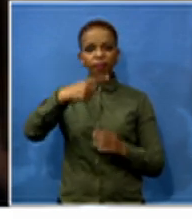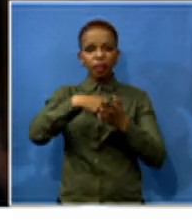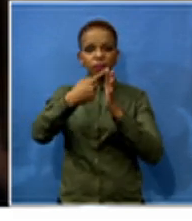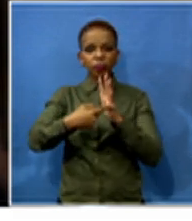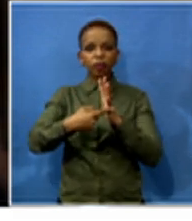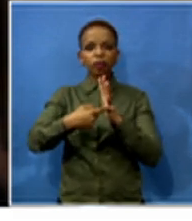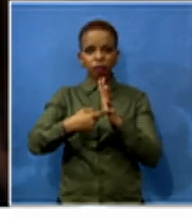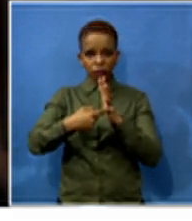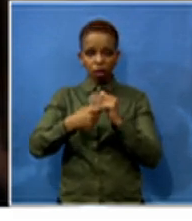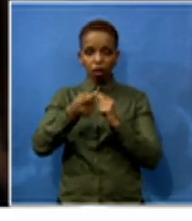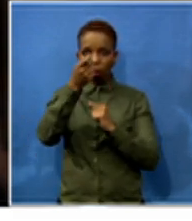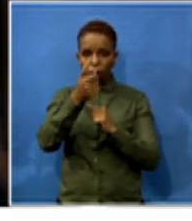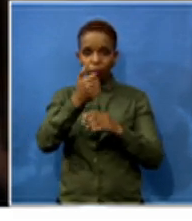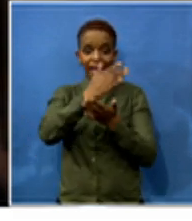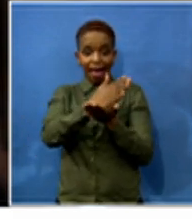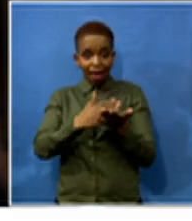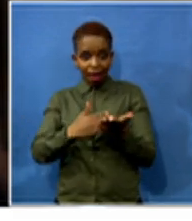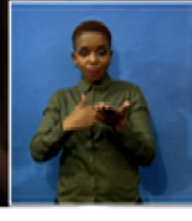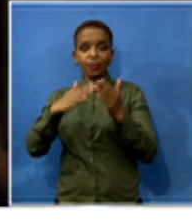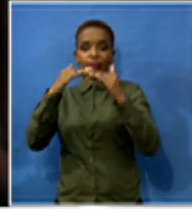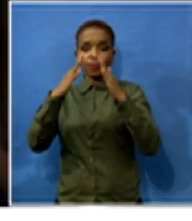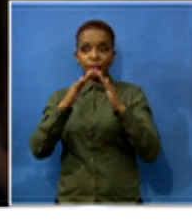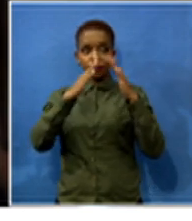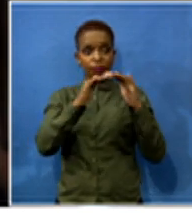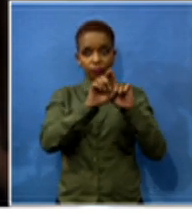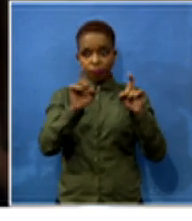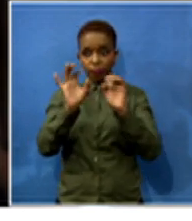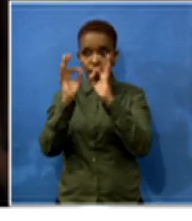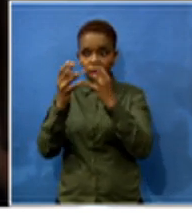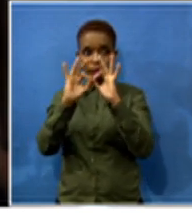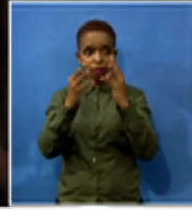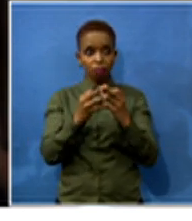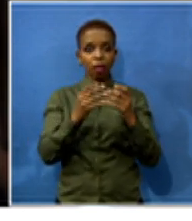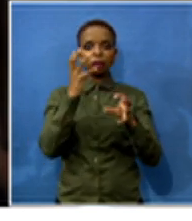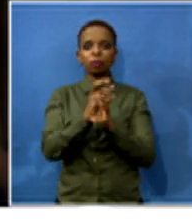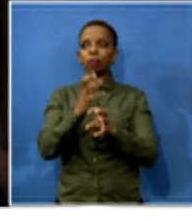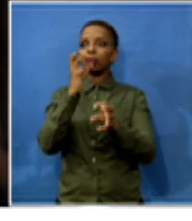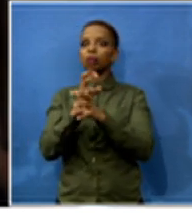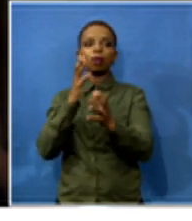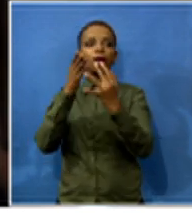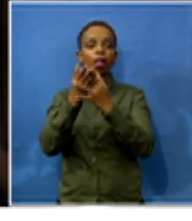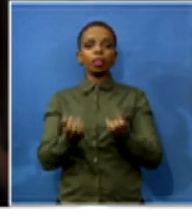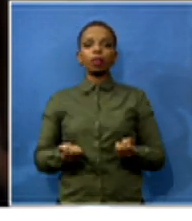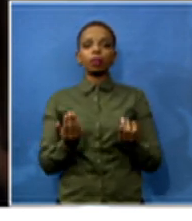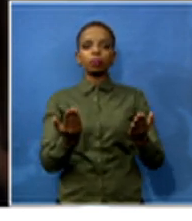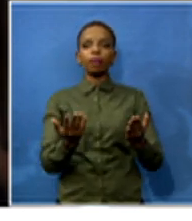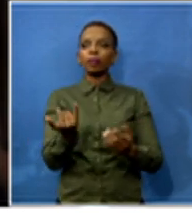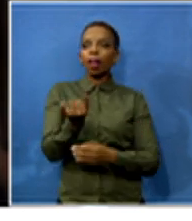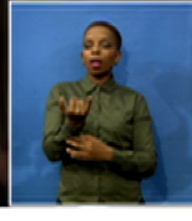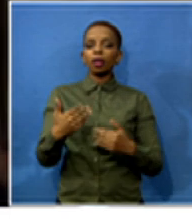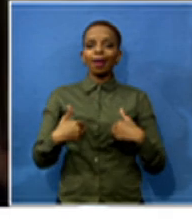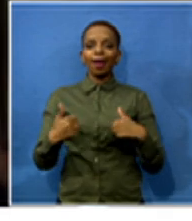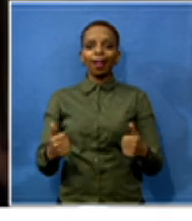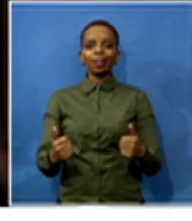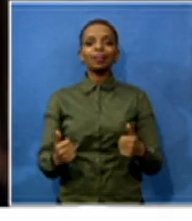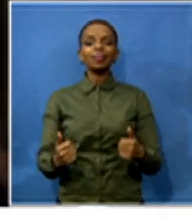almost half of households reported difficulty in accessing services like health services. I think and that